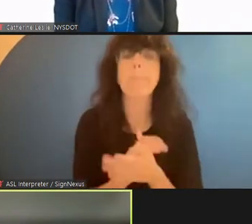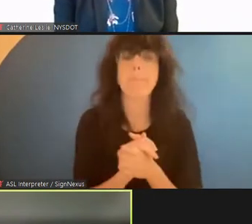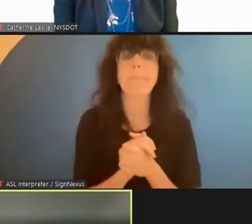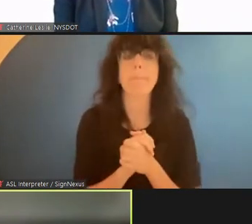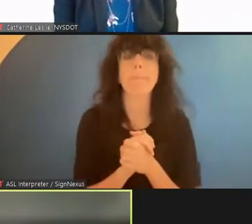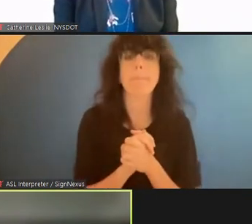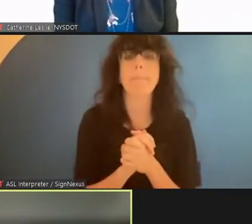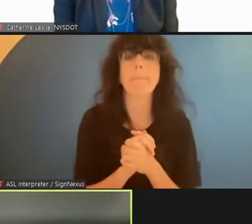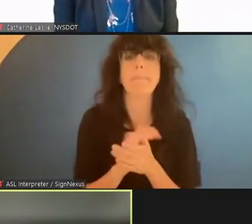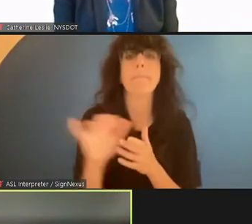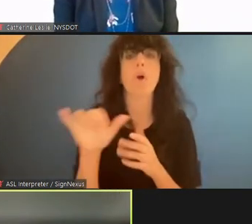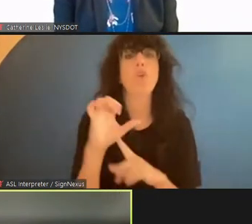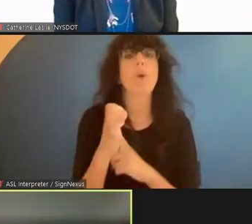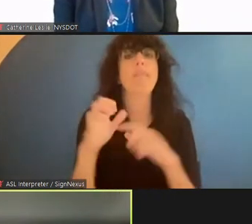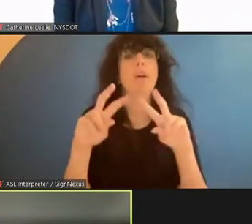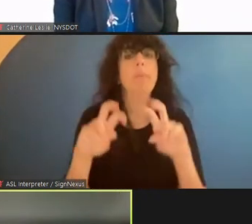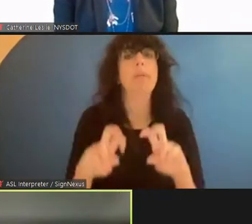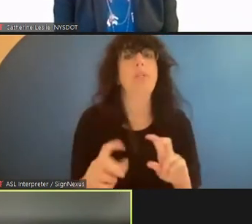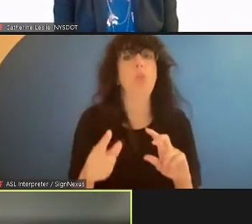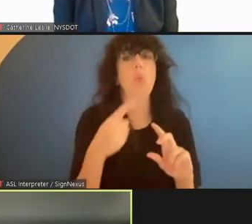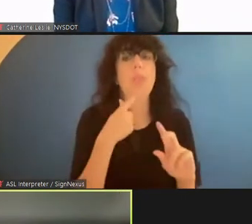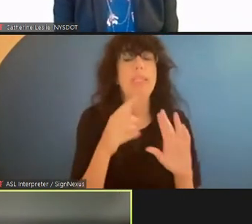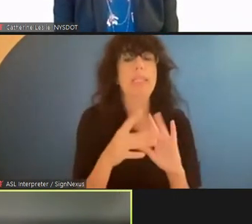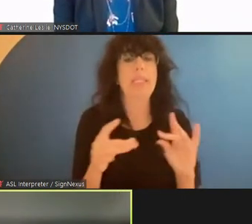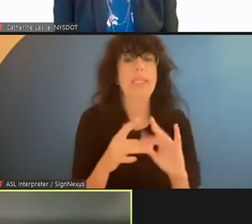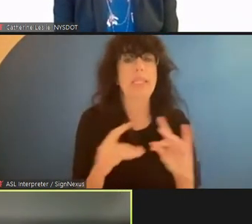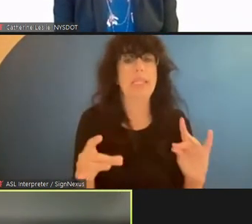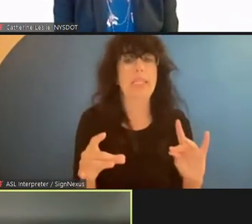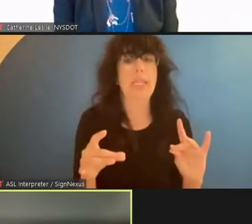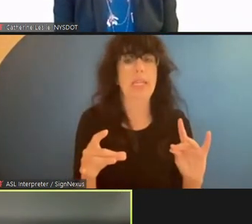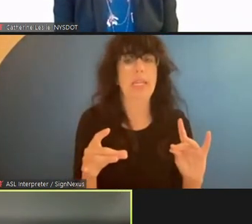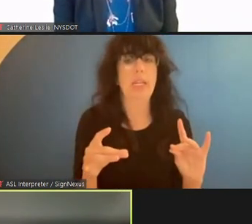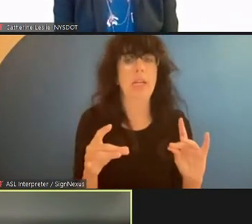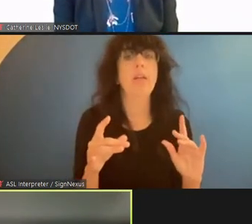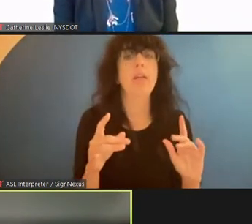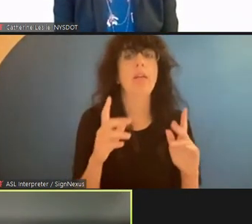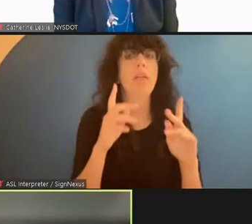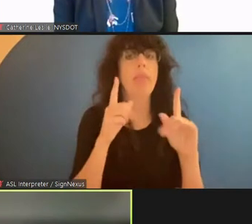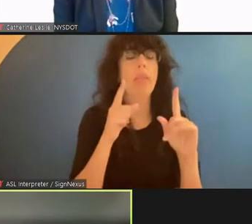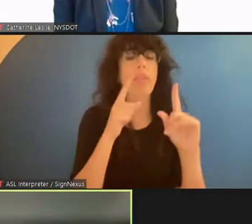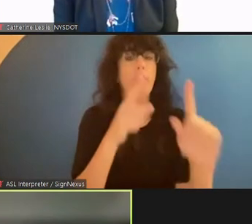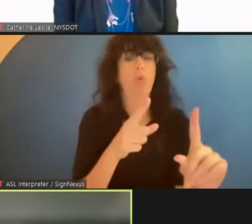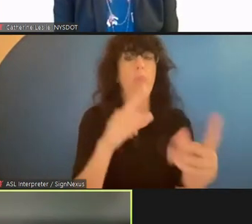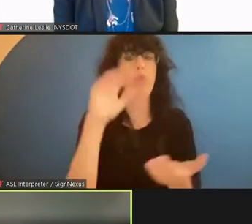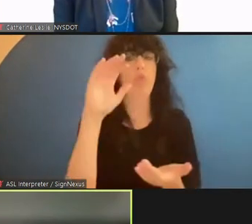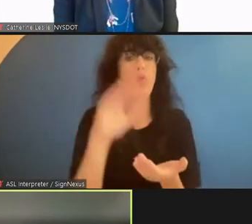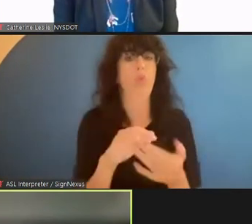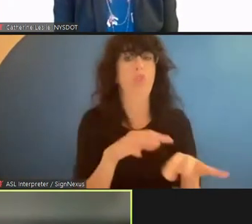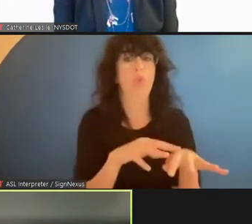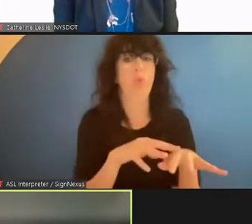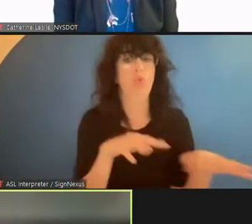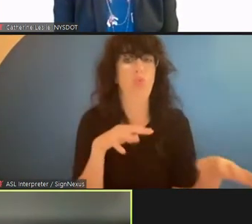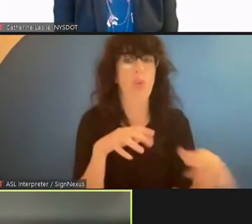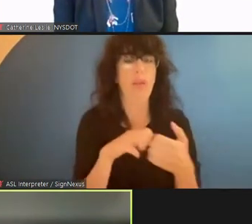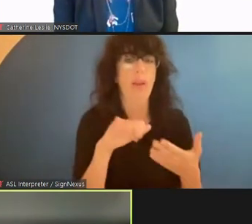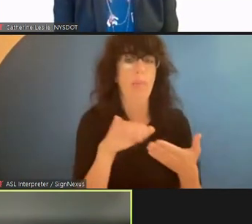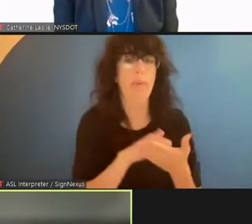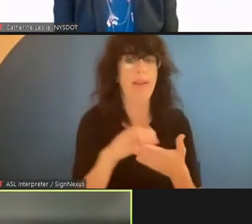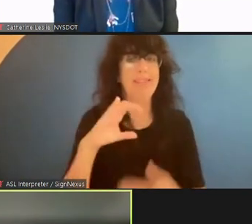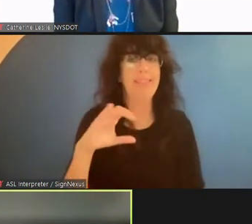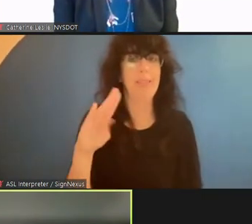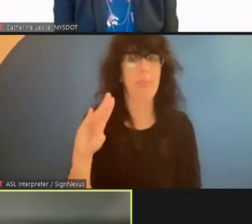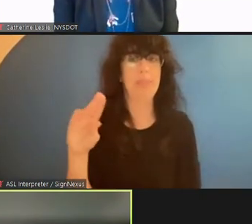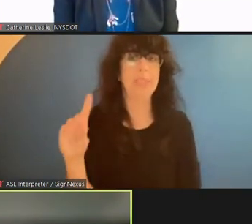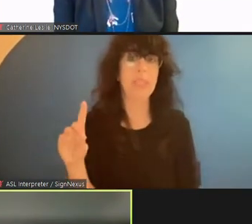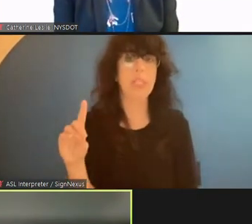environmental assessment you state that the project's purpose is to reduce traffic congestion in the manhattan cbd in the